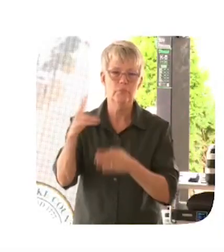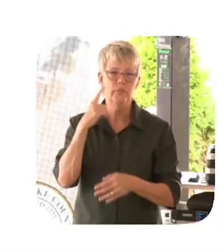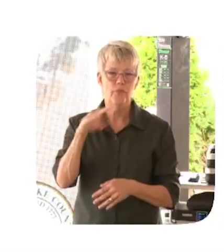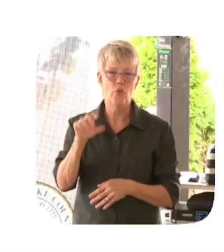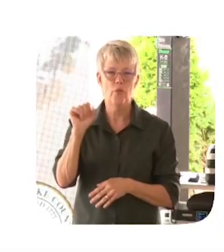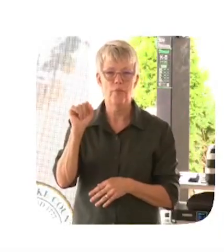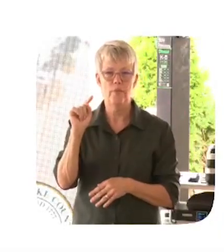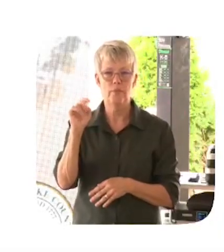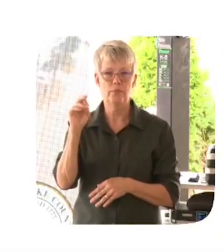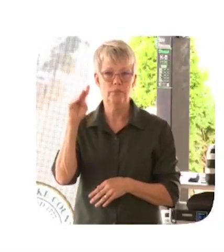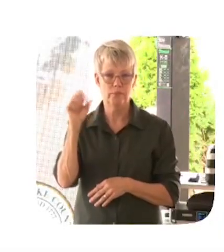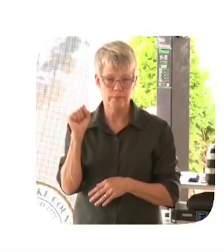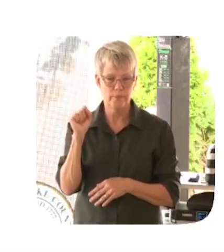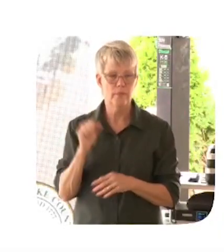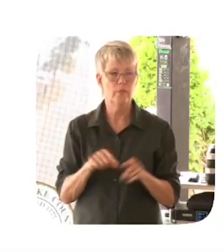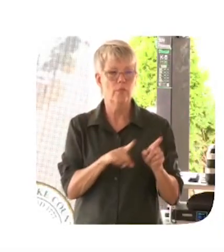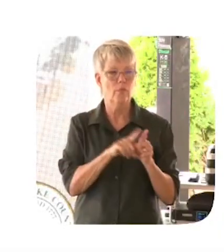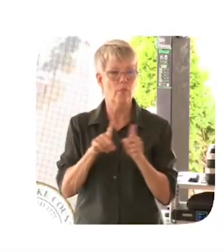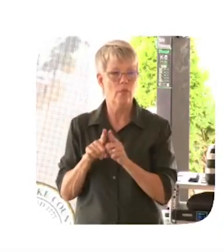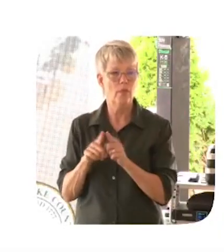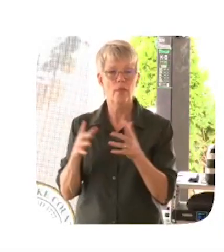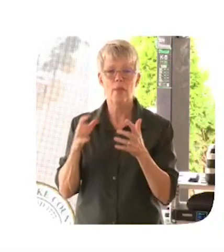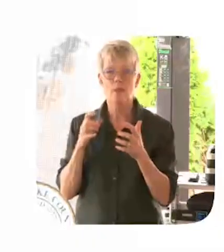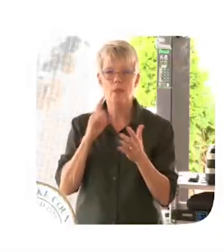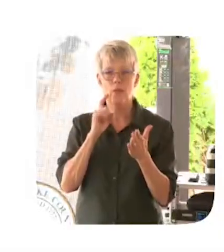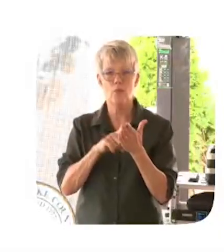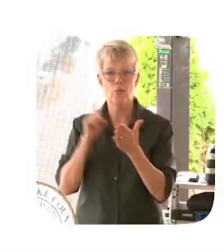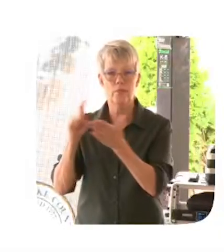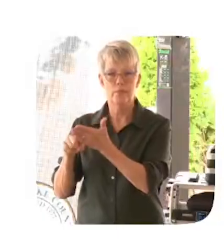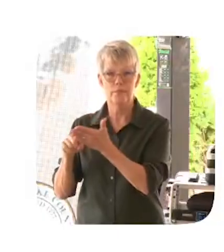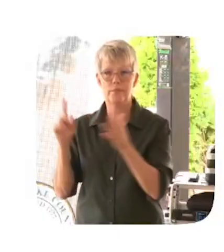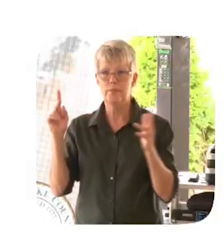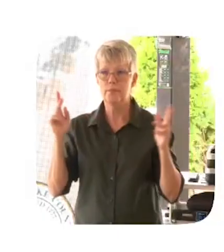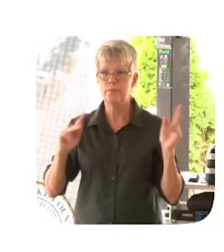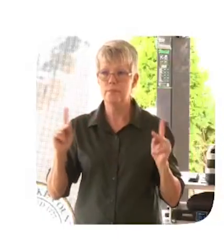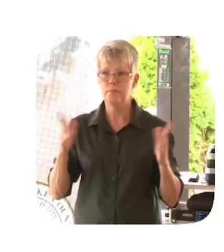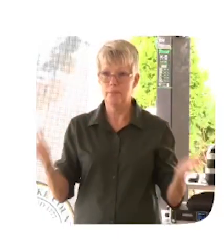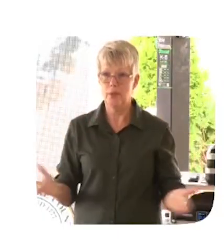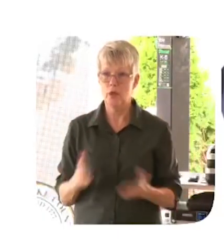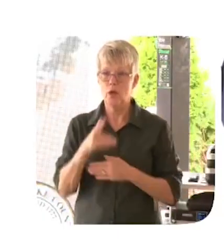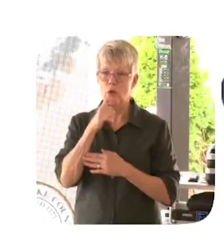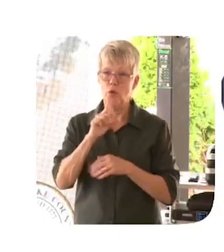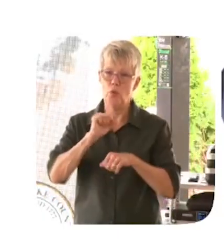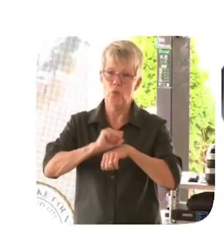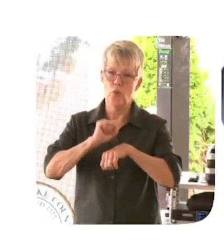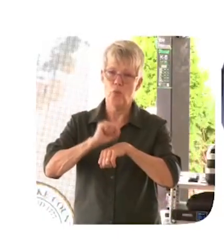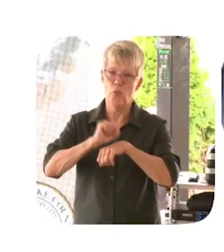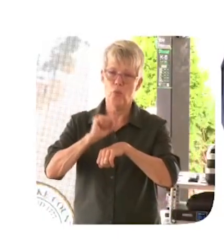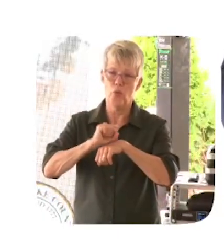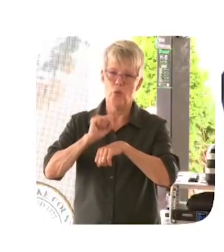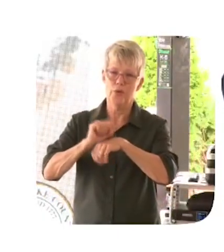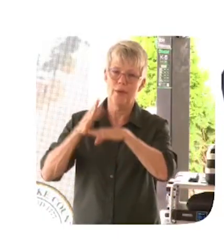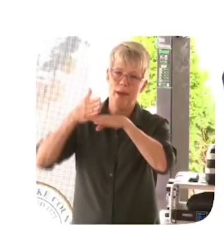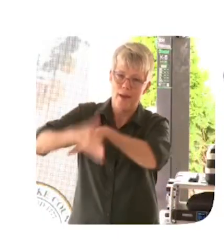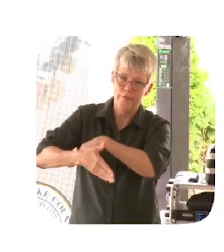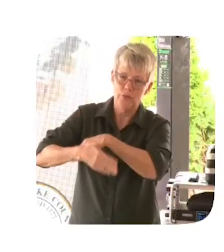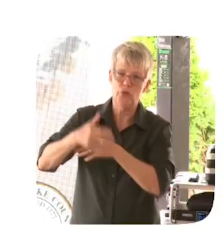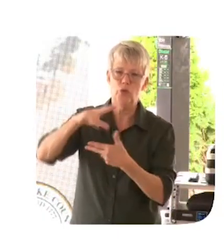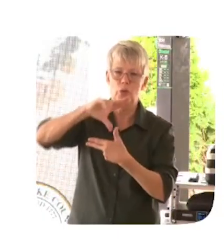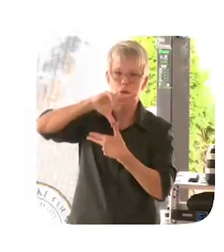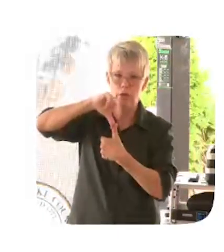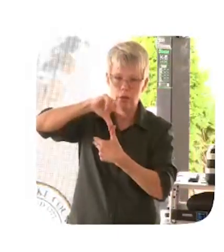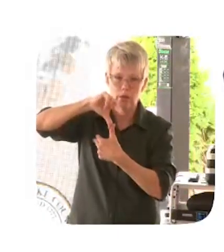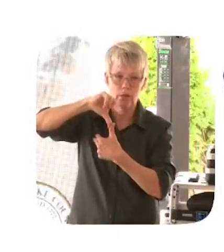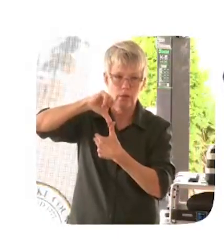future. Most importantly, I want to recognize those among us who work directly in the aftermath of the storm.